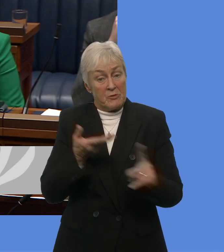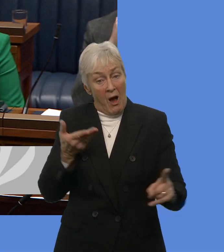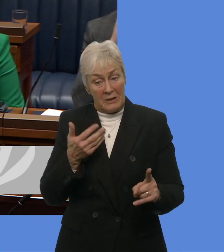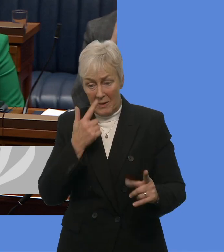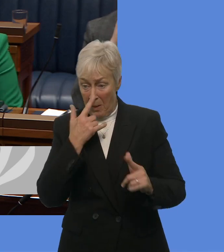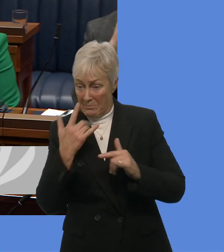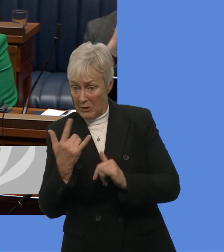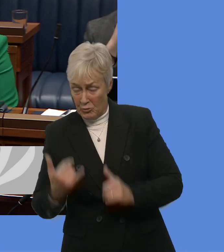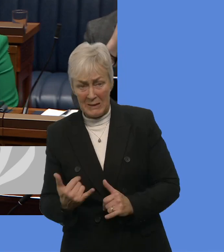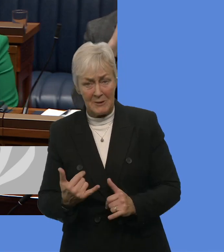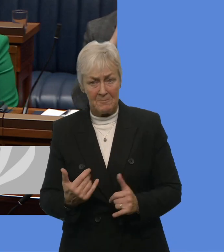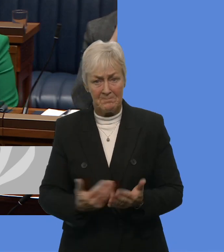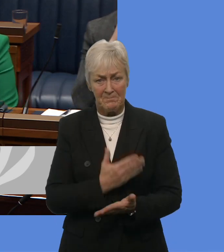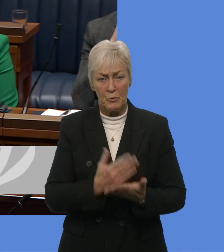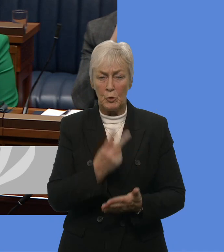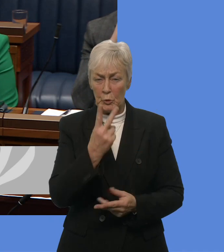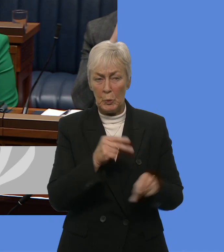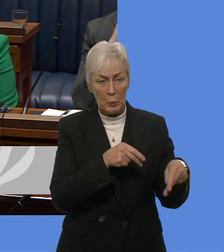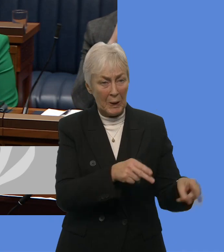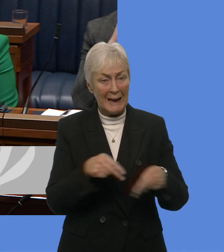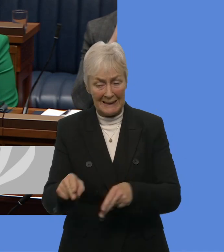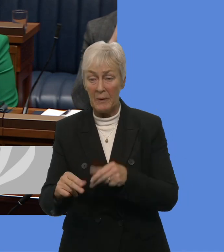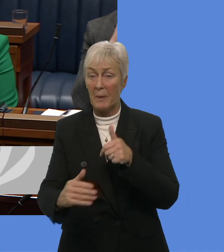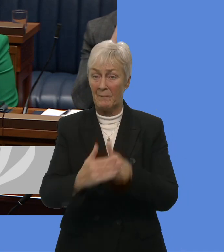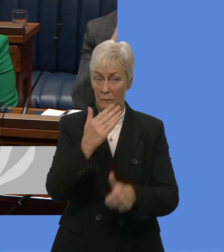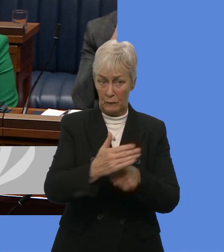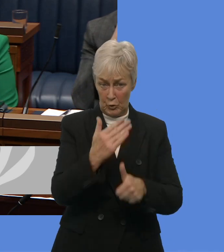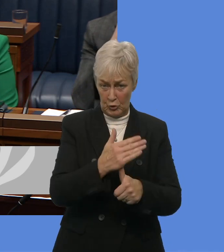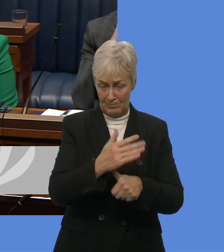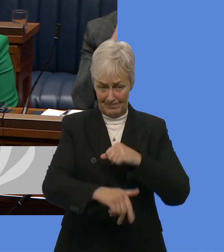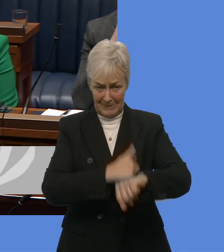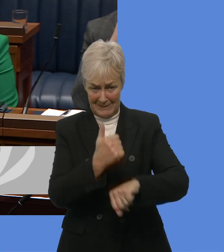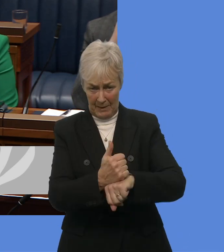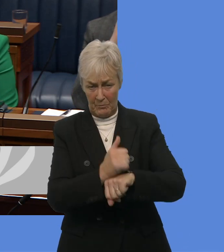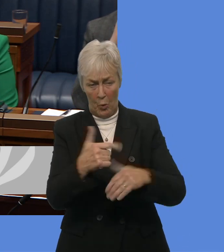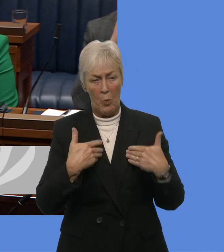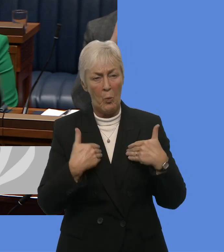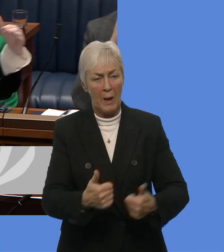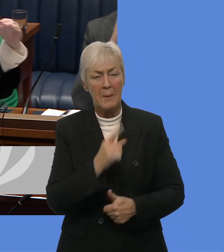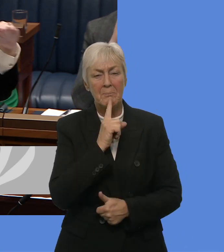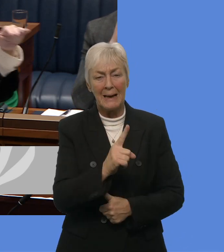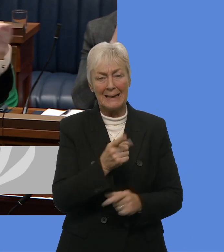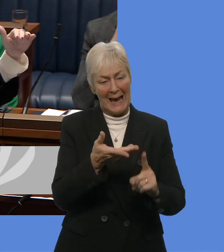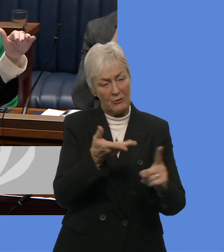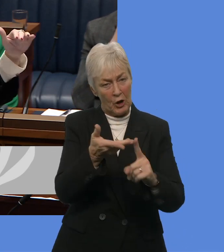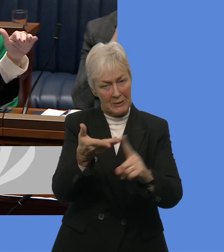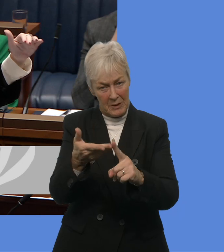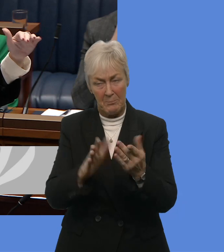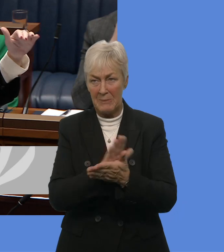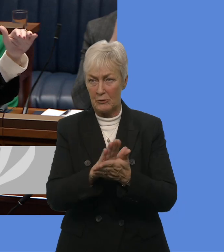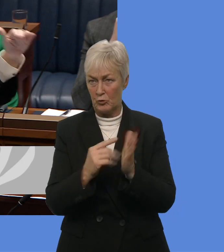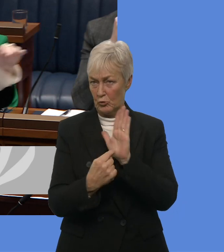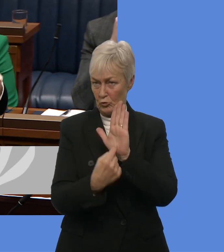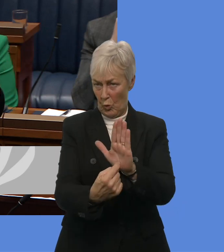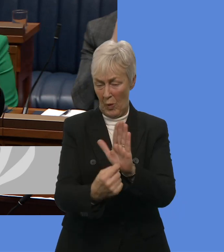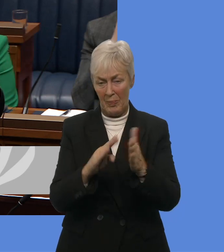measurement of this, it'll be done in two ways. So the first will be by the set of wellbeing indicators. So that will measure against a baseline set, and